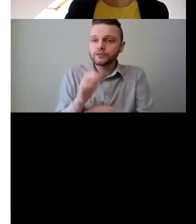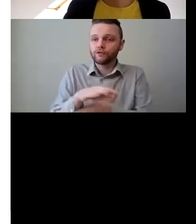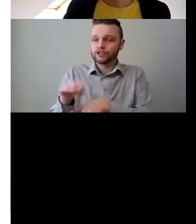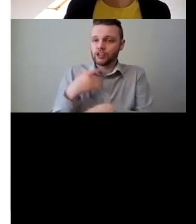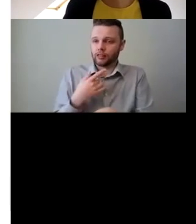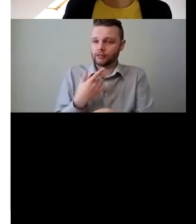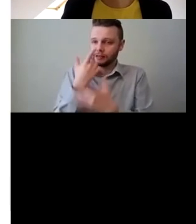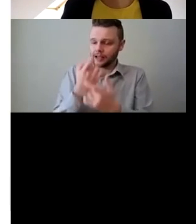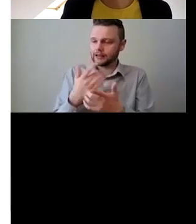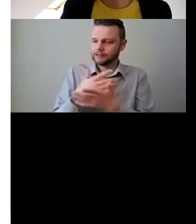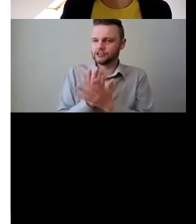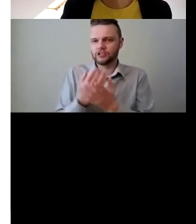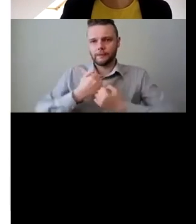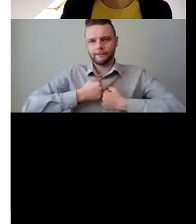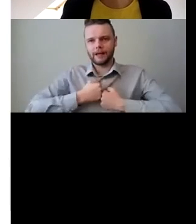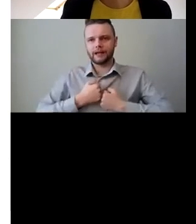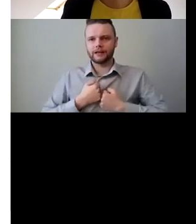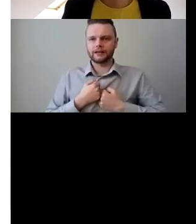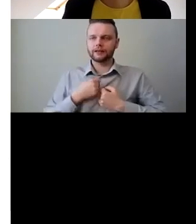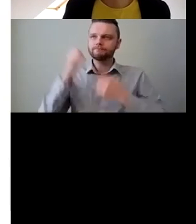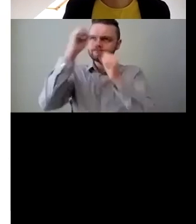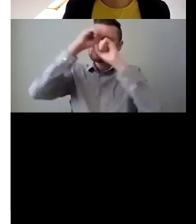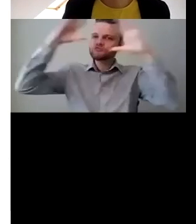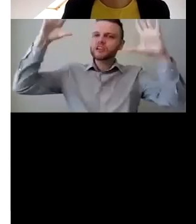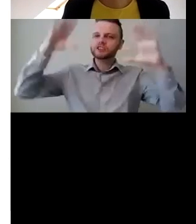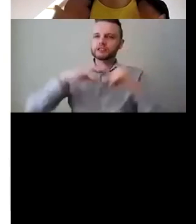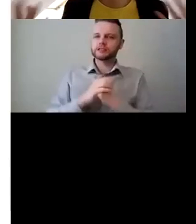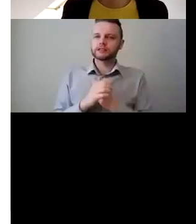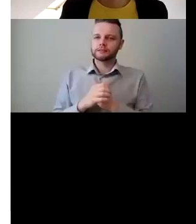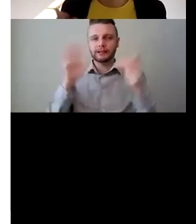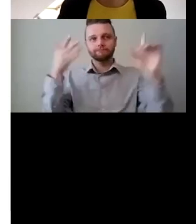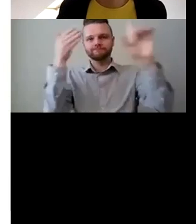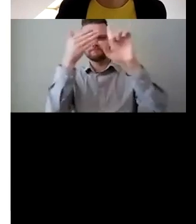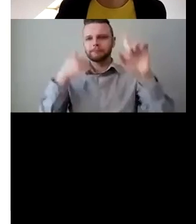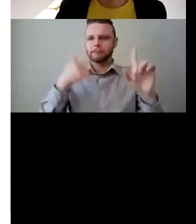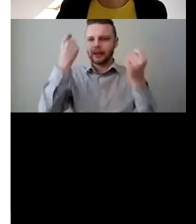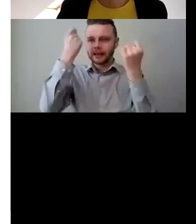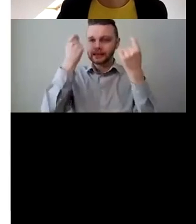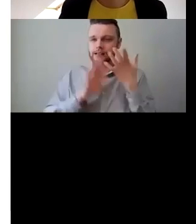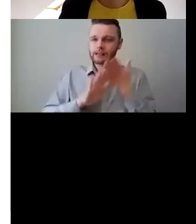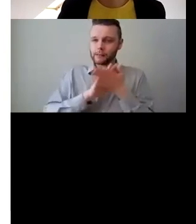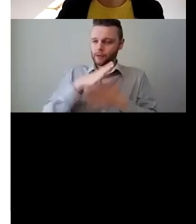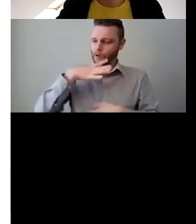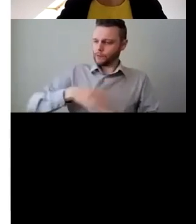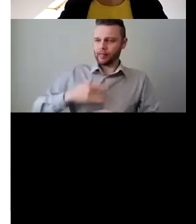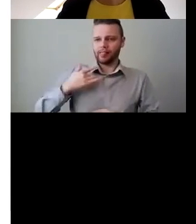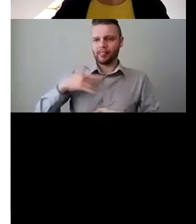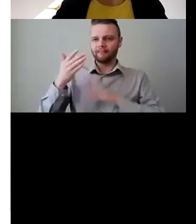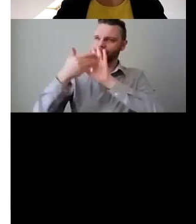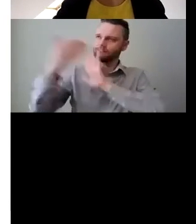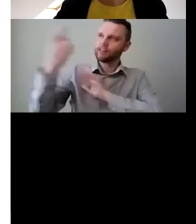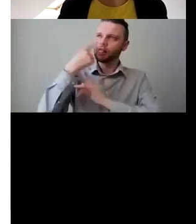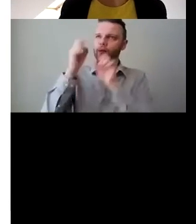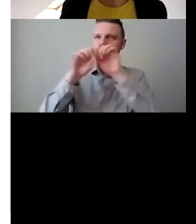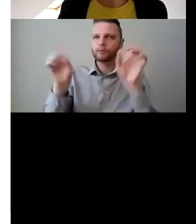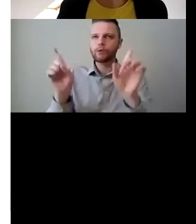be able to share their aspirations and their kind of ideas of what they want to do in life, and that kind